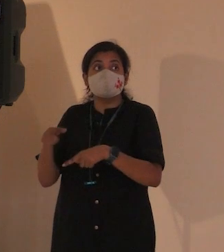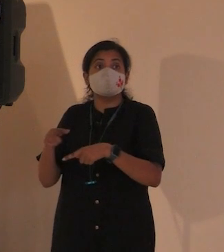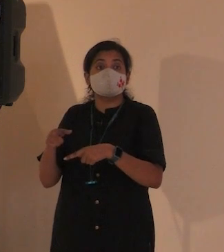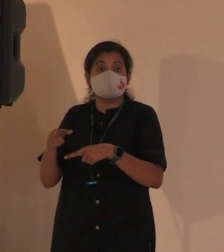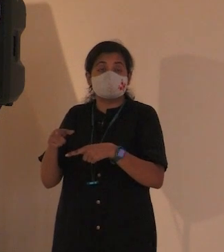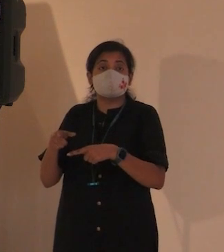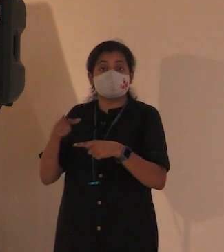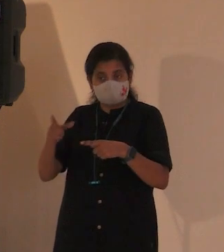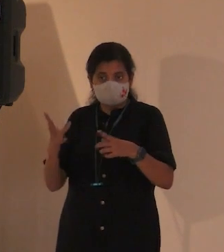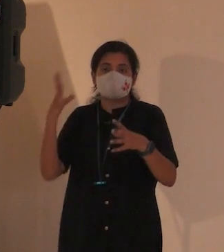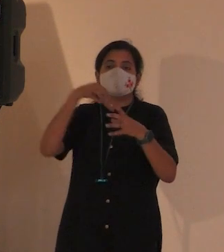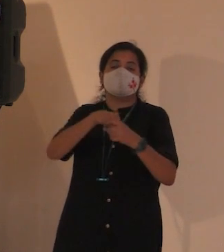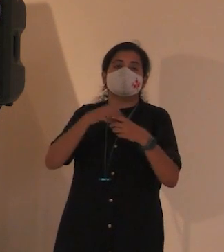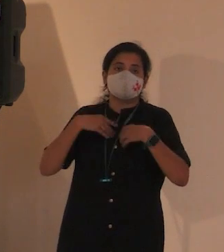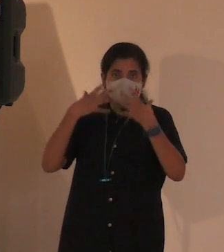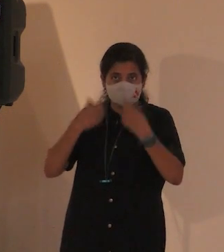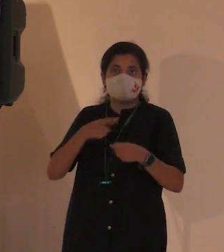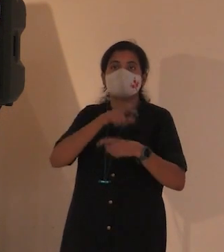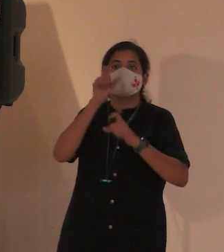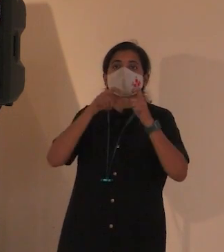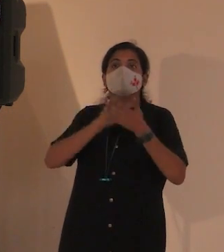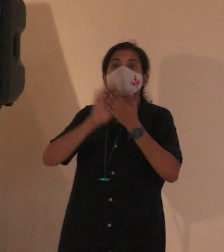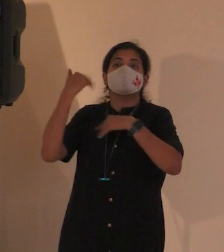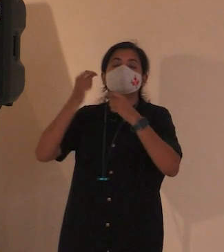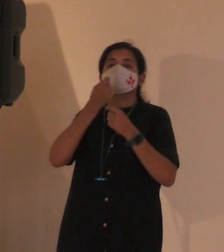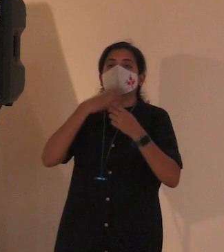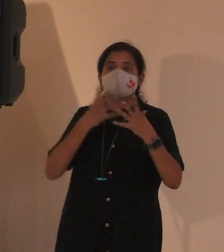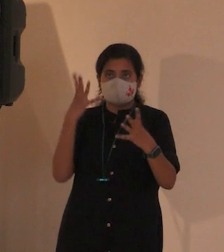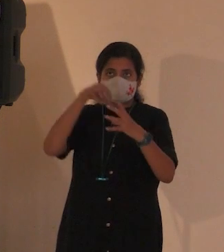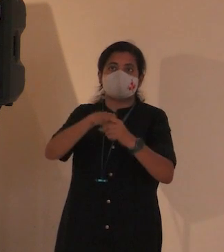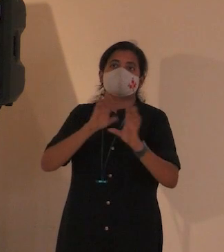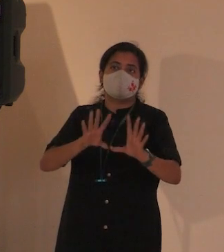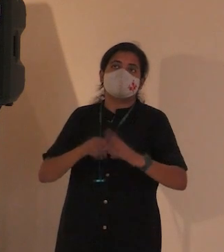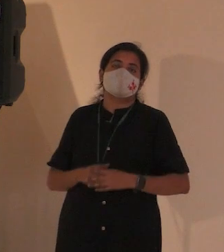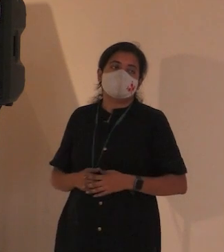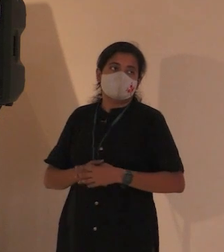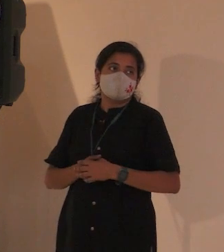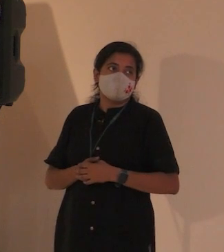but also the contributions that he has made to history of medicine and ethics.